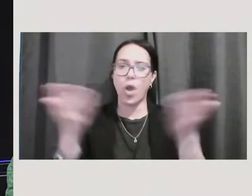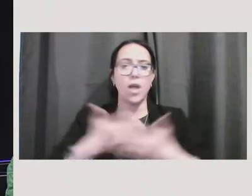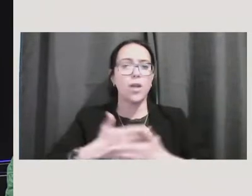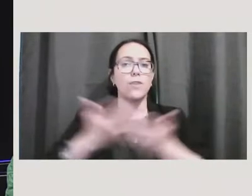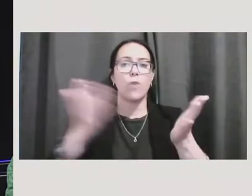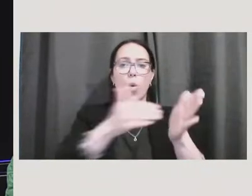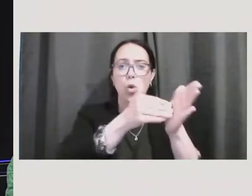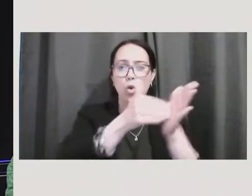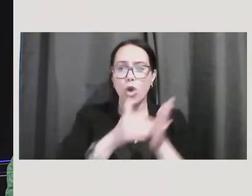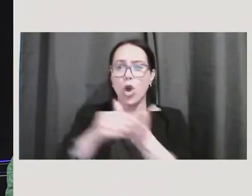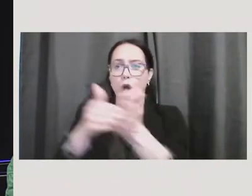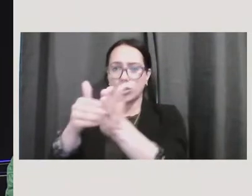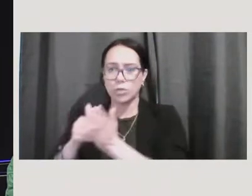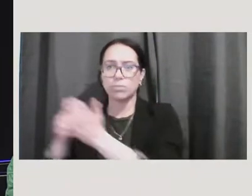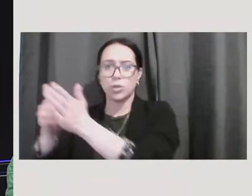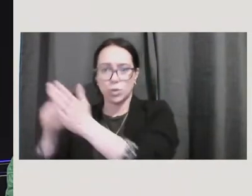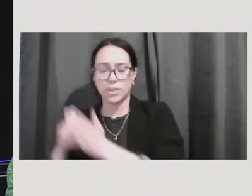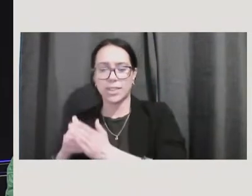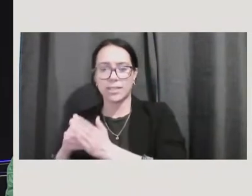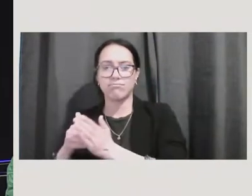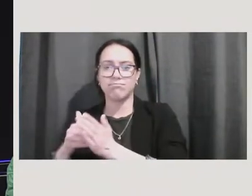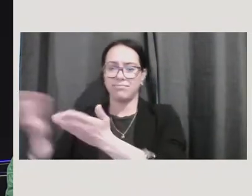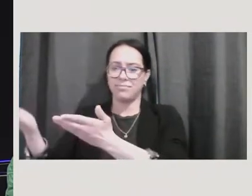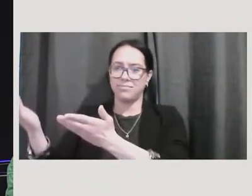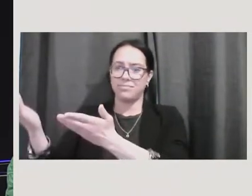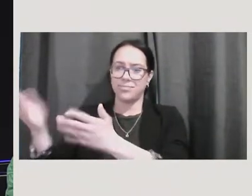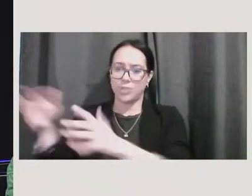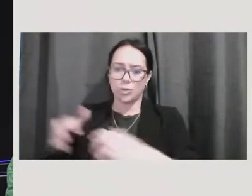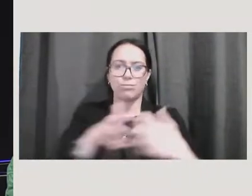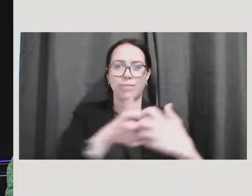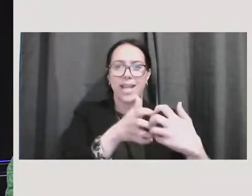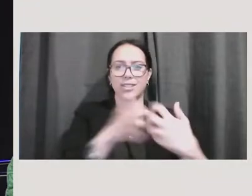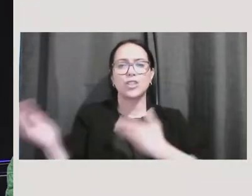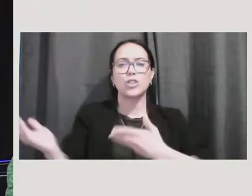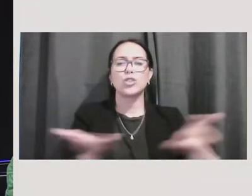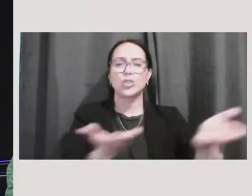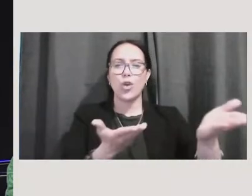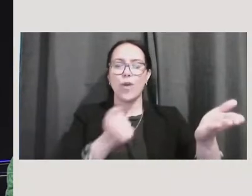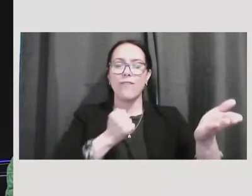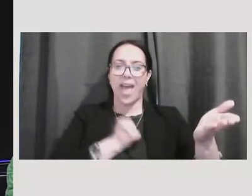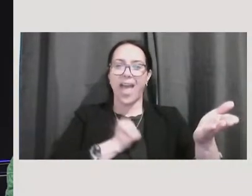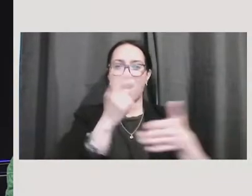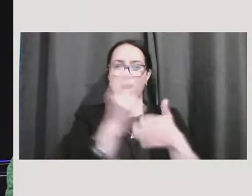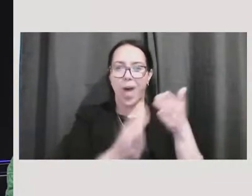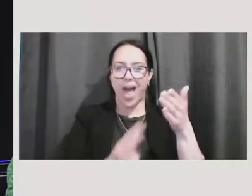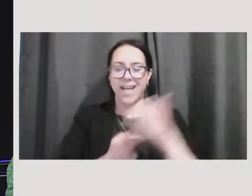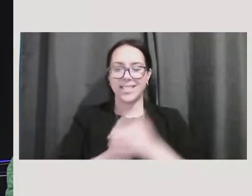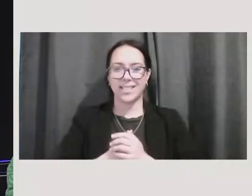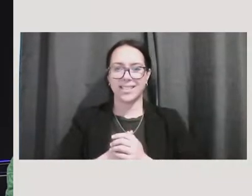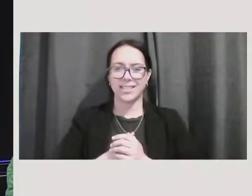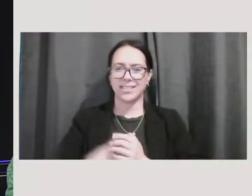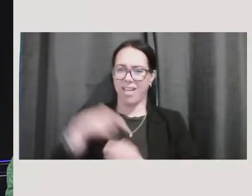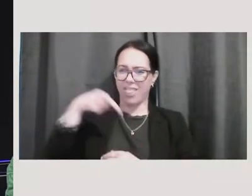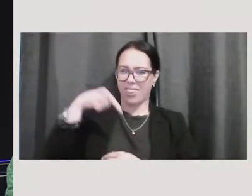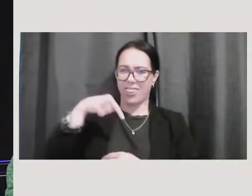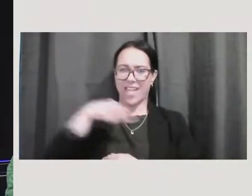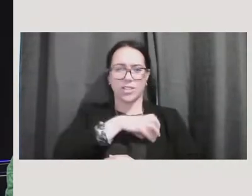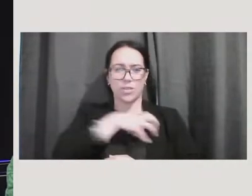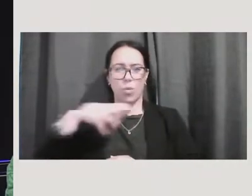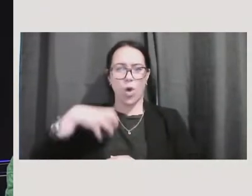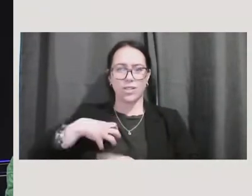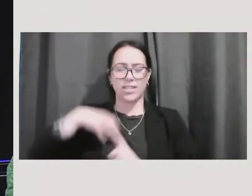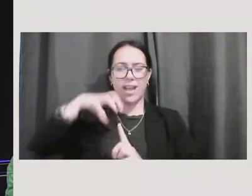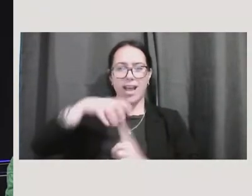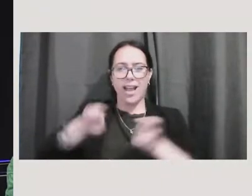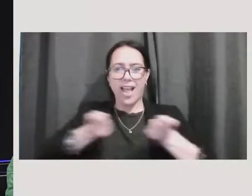alongside us to serve our artists that's what governance and all these roles and the various labels that come